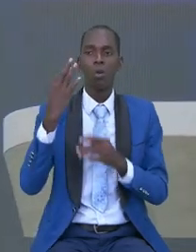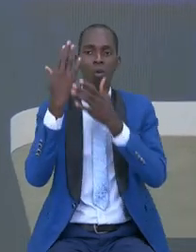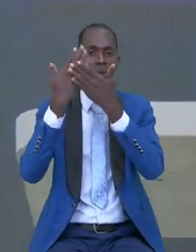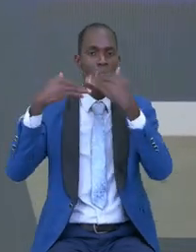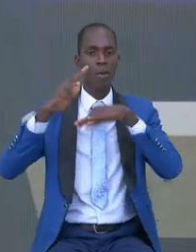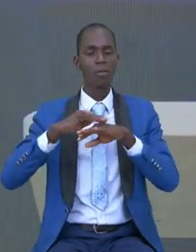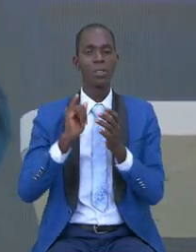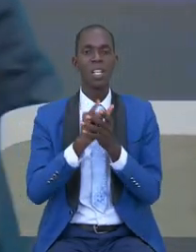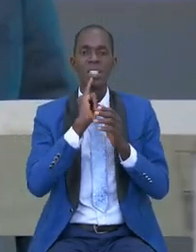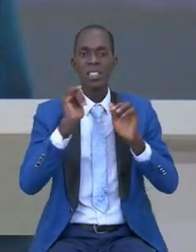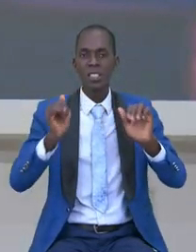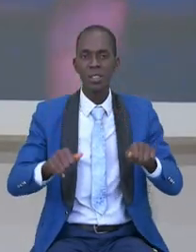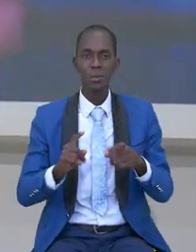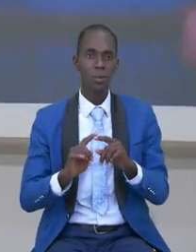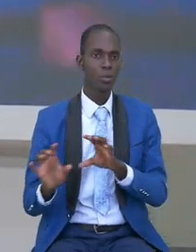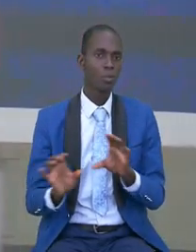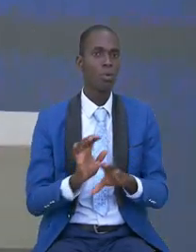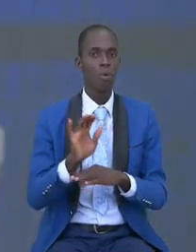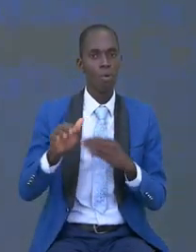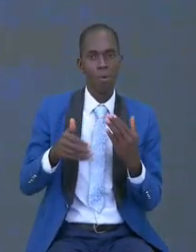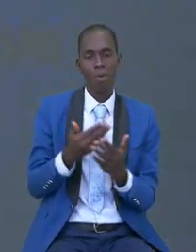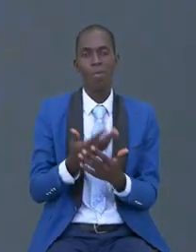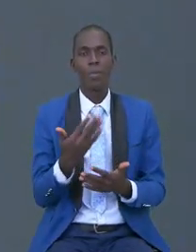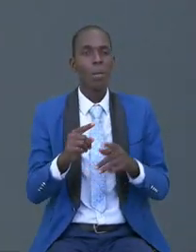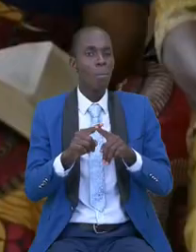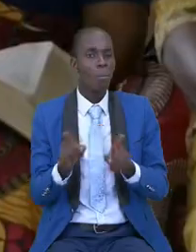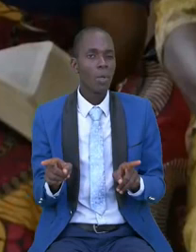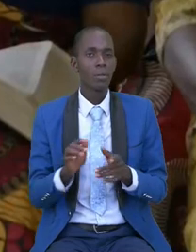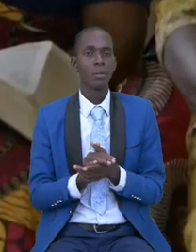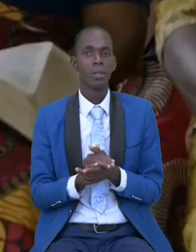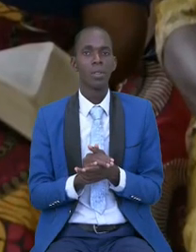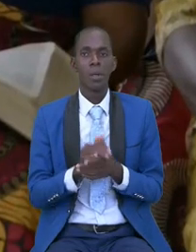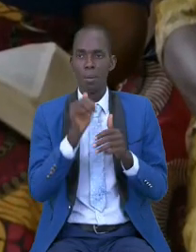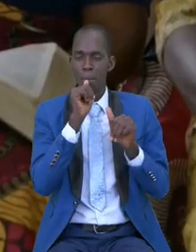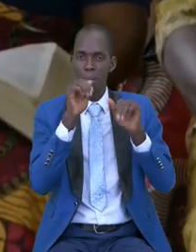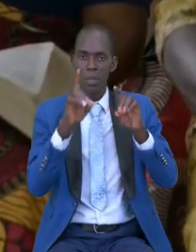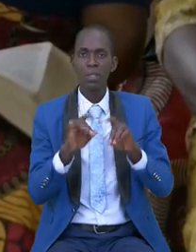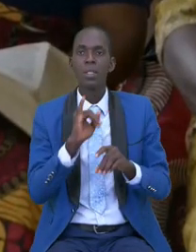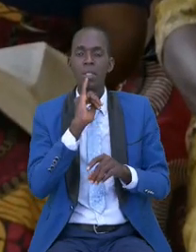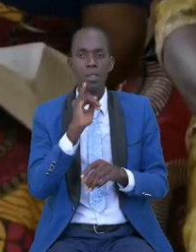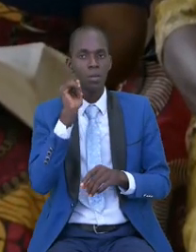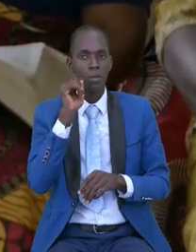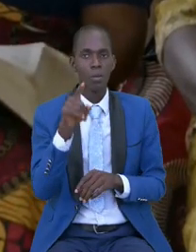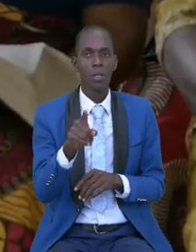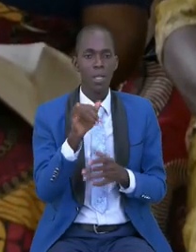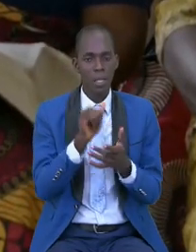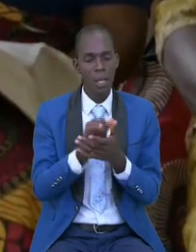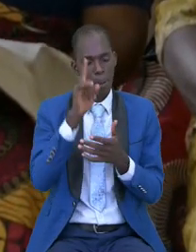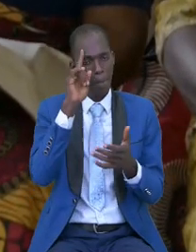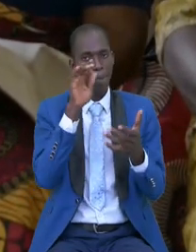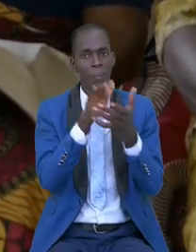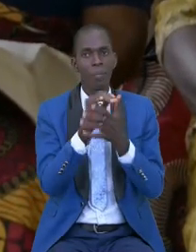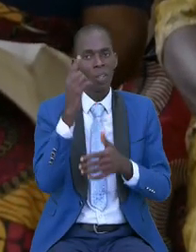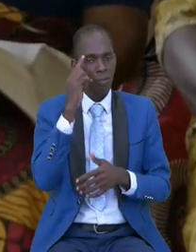is able to do all things. But blessed is she that believe, for